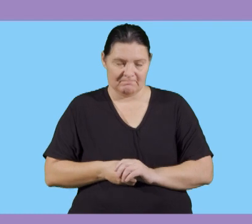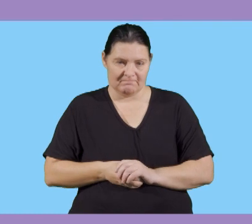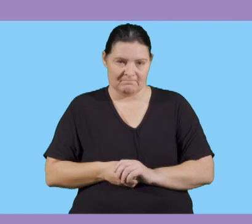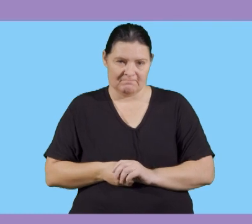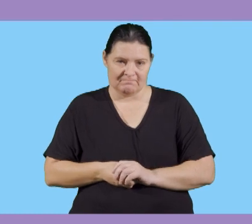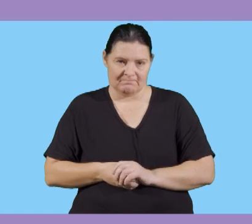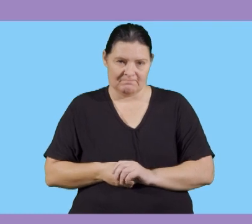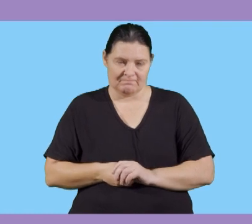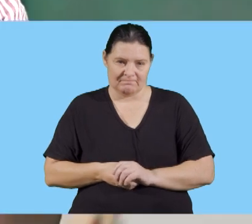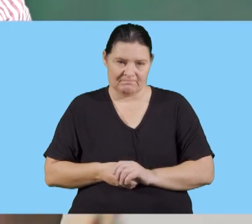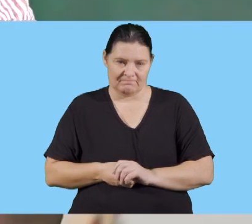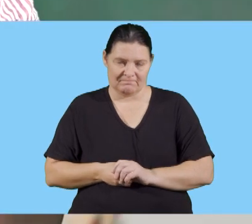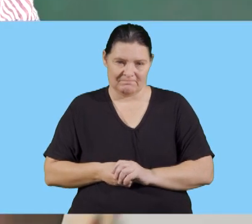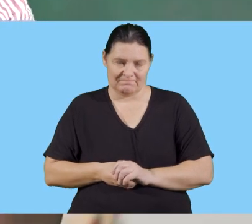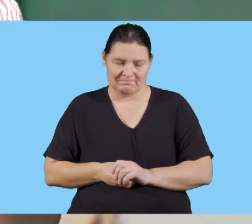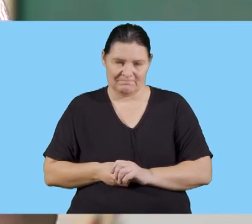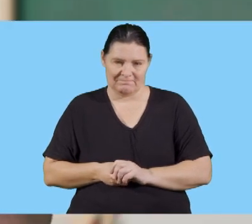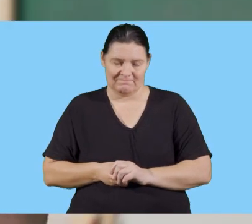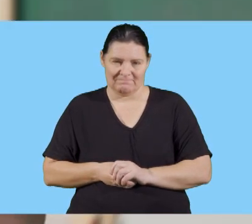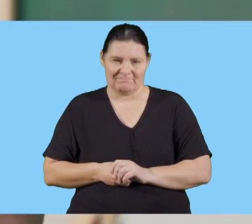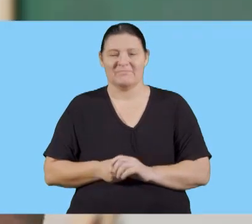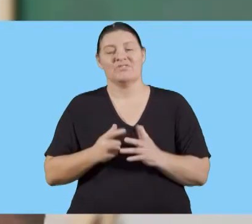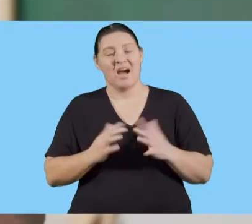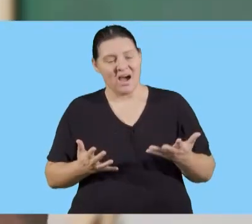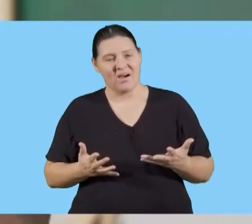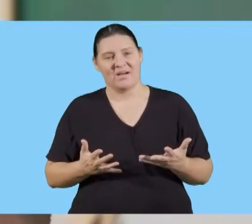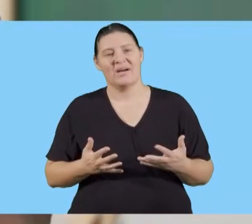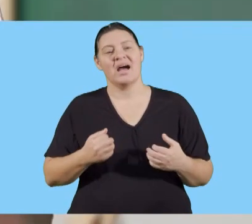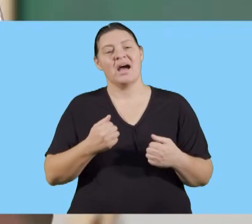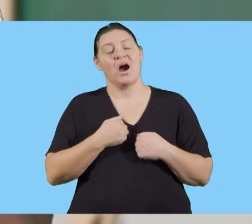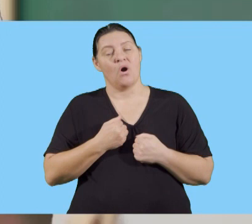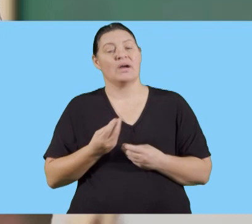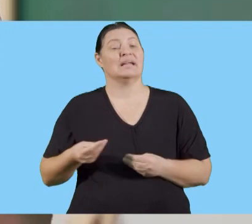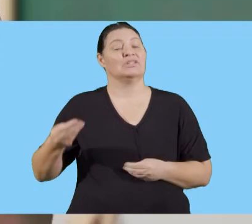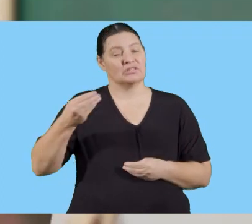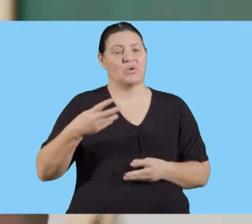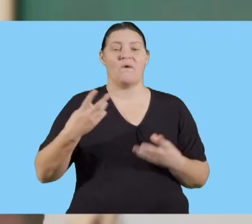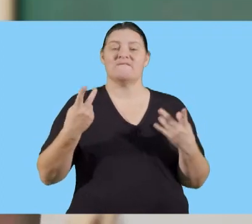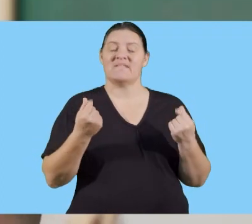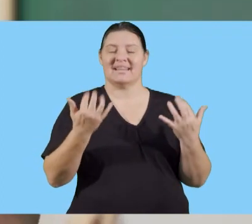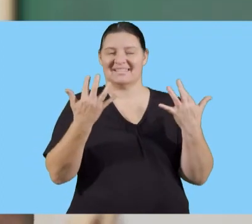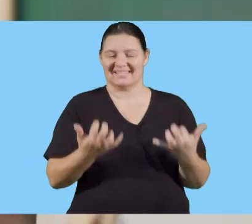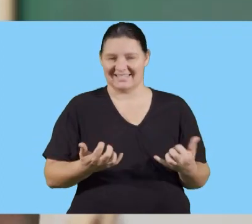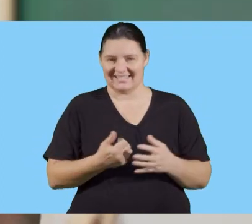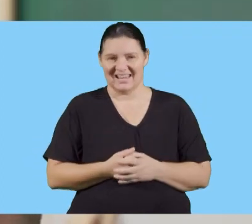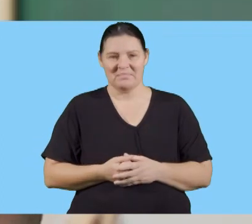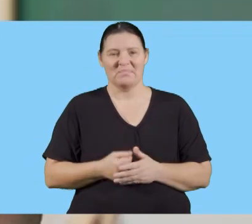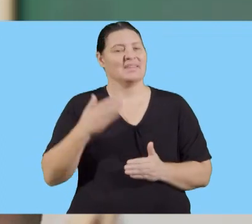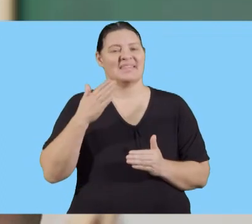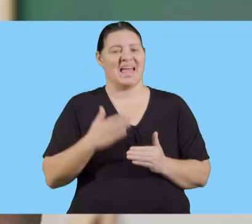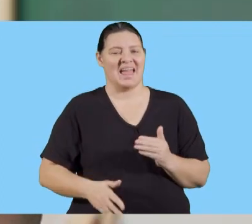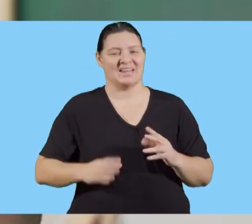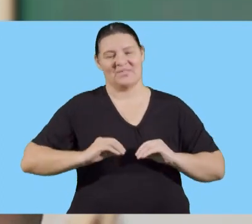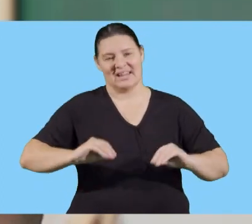5,200 rands. So that's our interest or our finance, and that brings us to the end of our